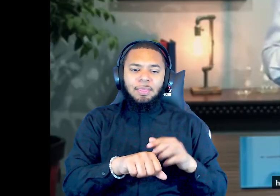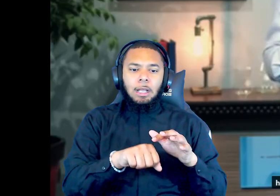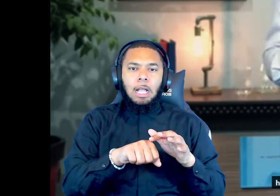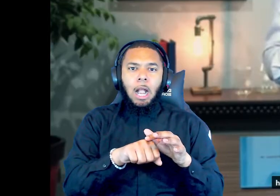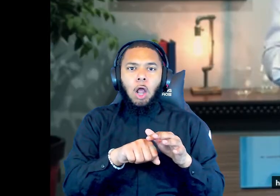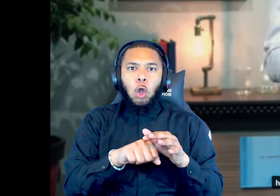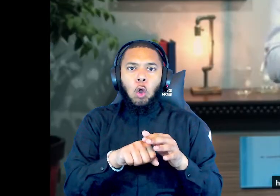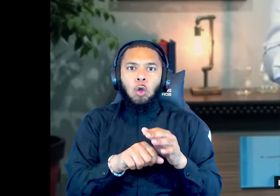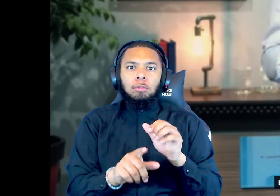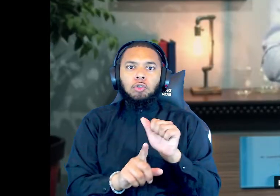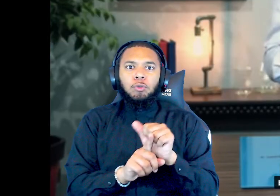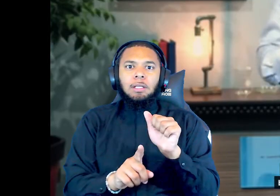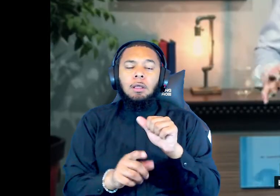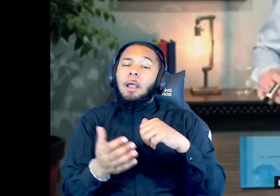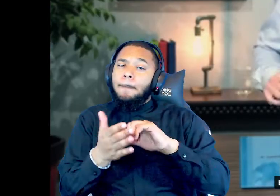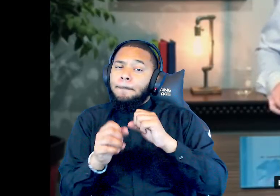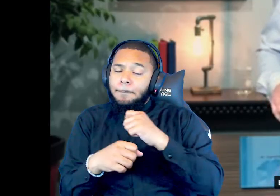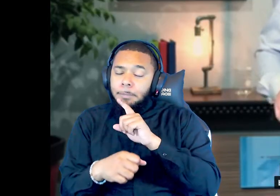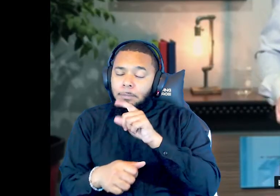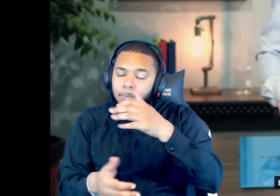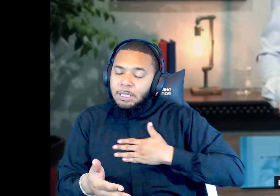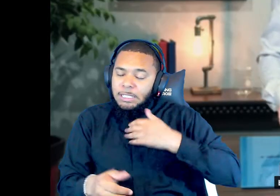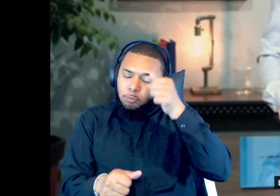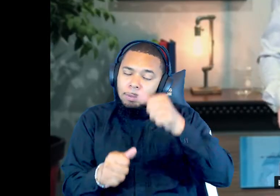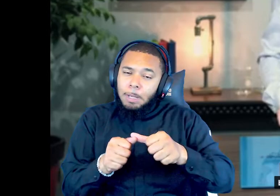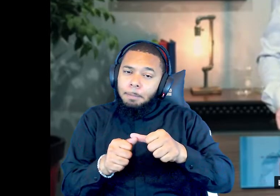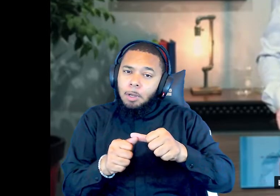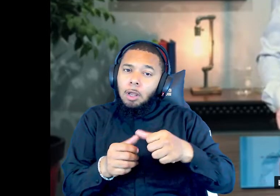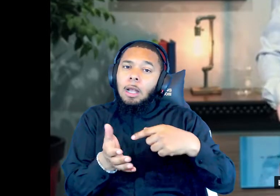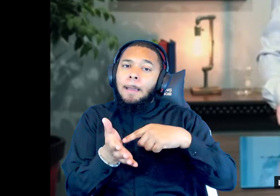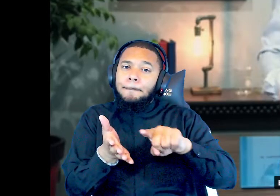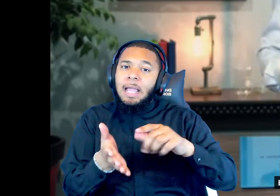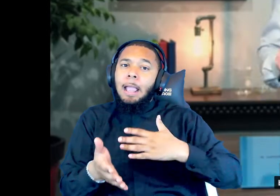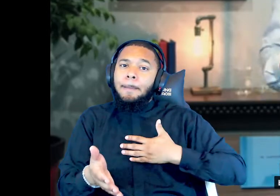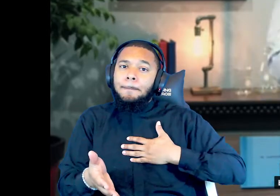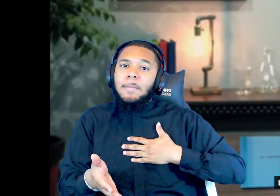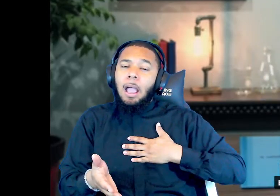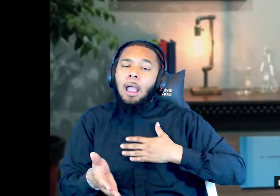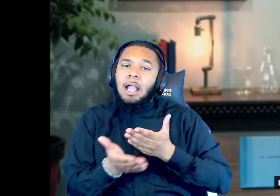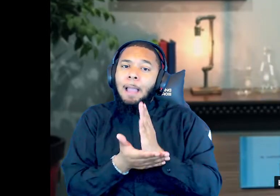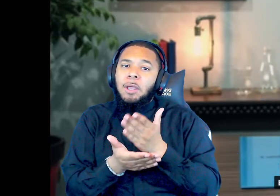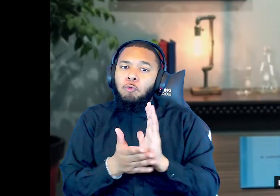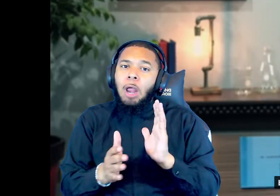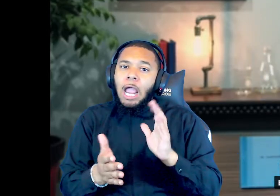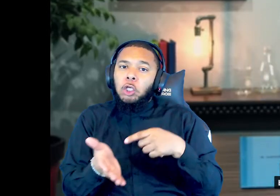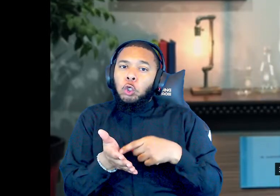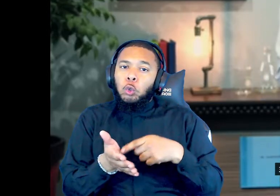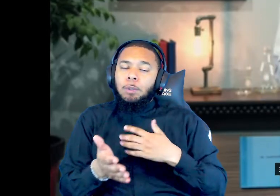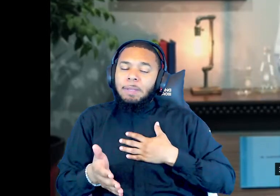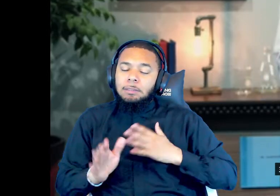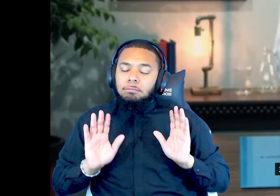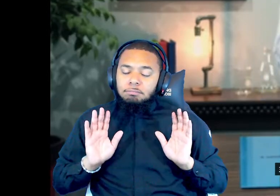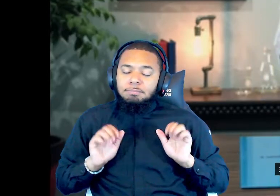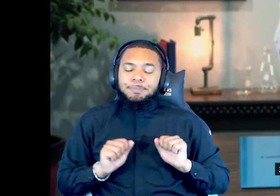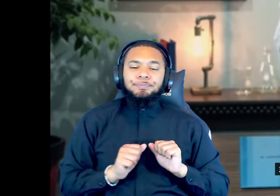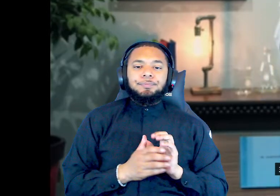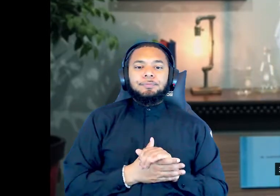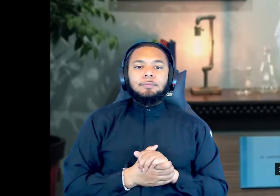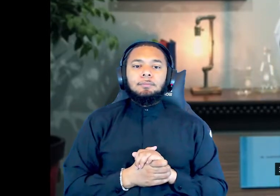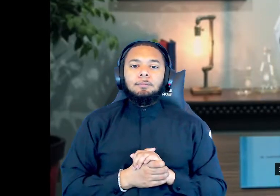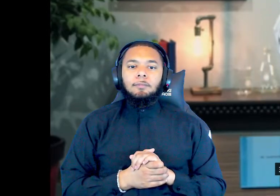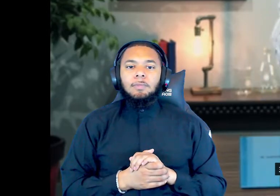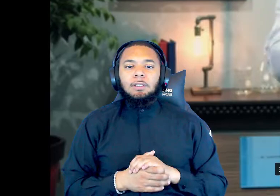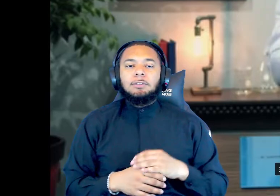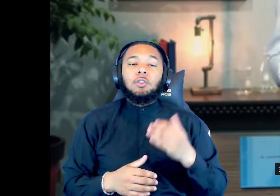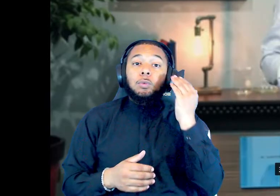to pay copyright dues to Mr. Rogers. So 9,000 divided by, we just figured out that April has 30 days due to the